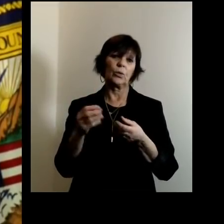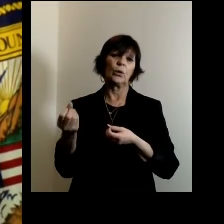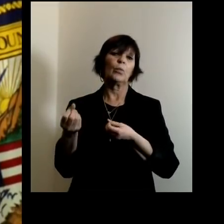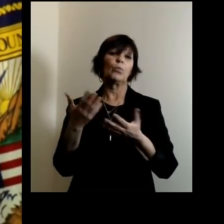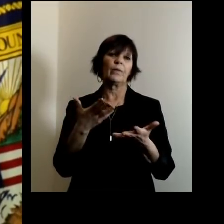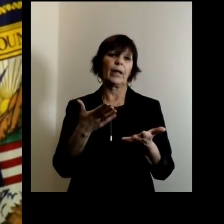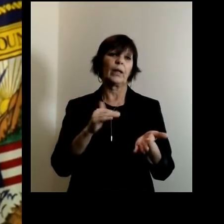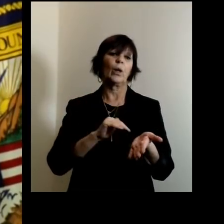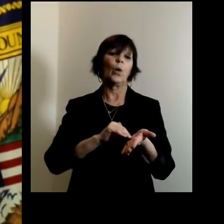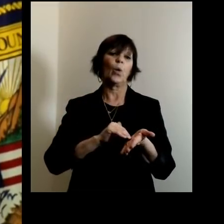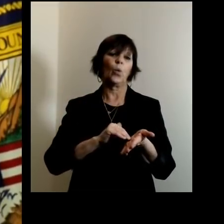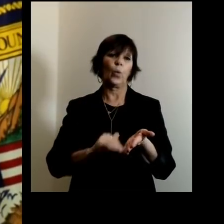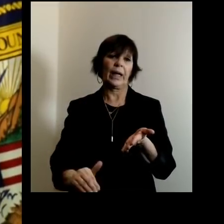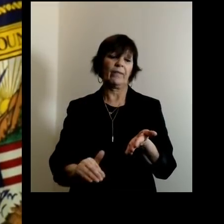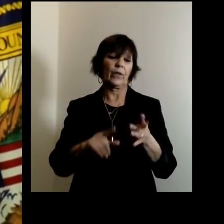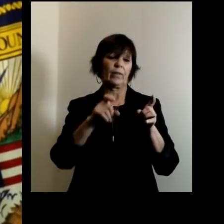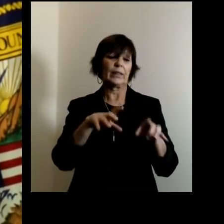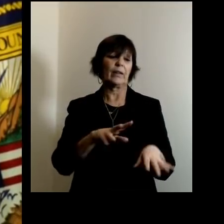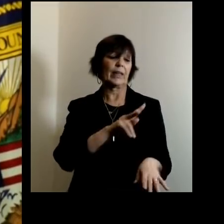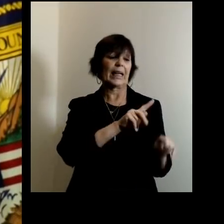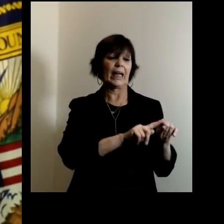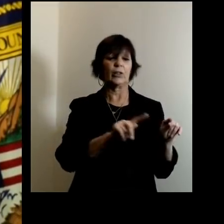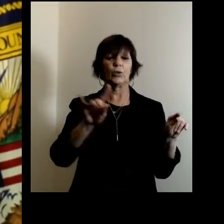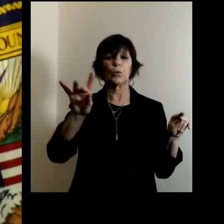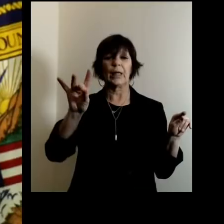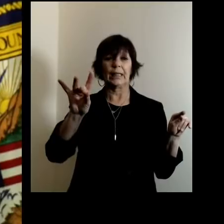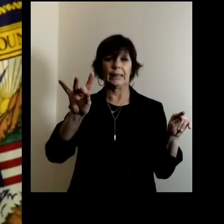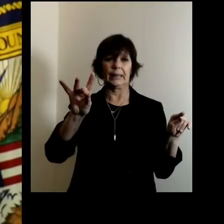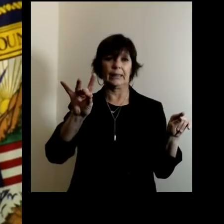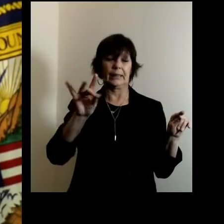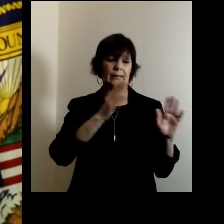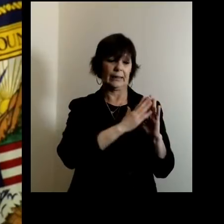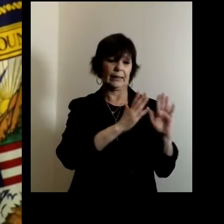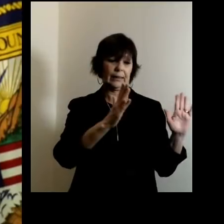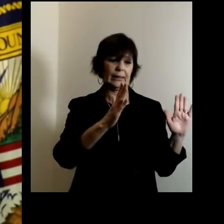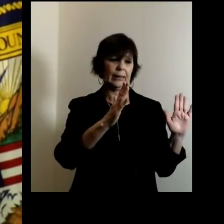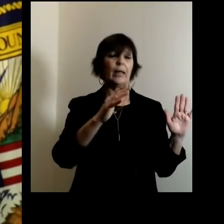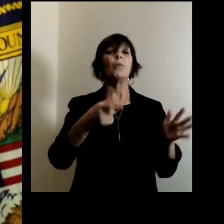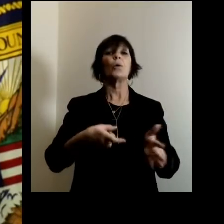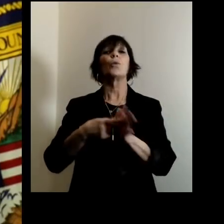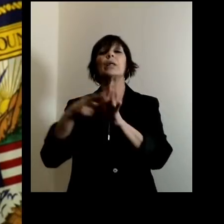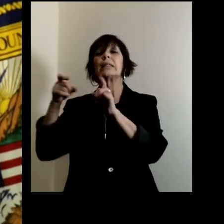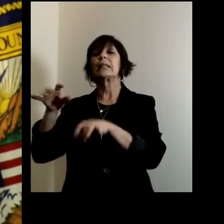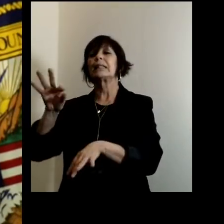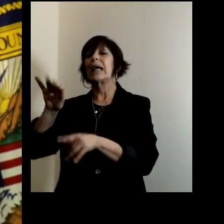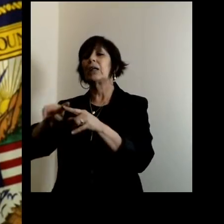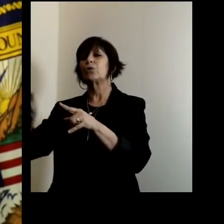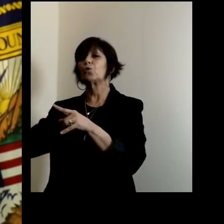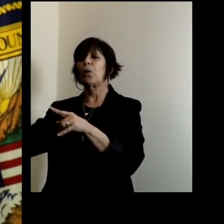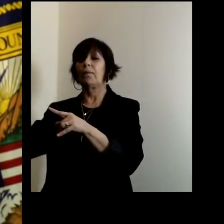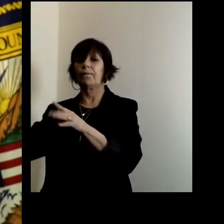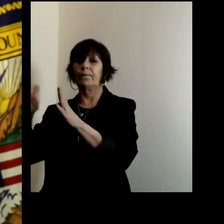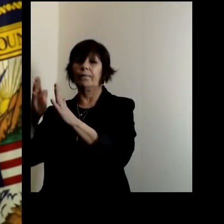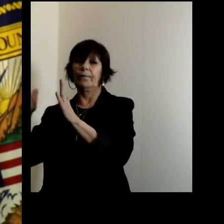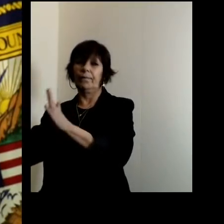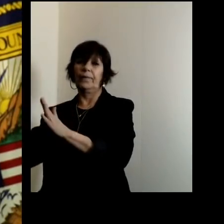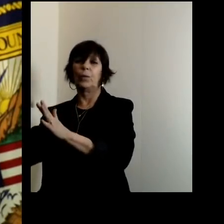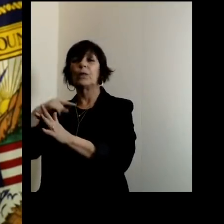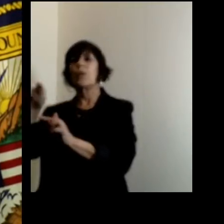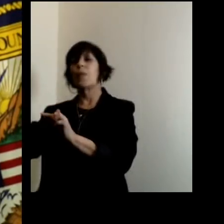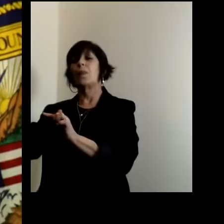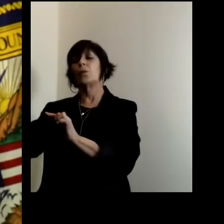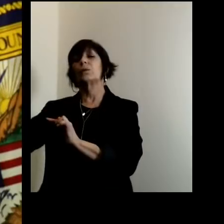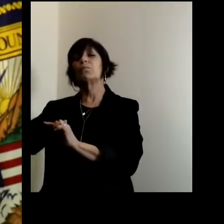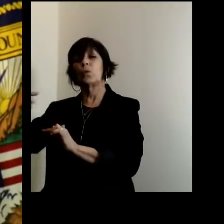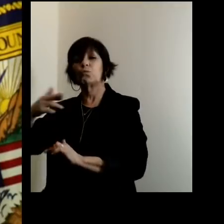waiver of testing from K through 8, but requiring testing in high school, 9 through 12, because we know those are the ones that are most